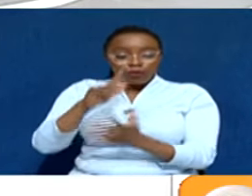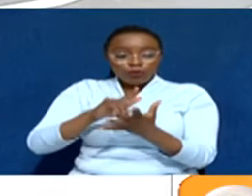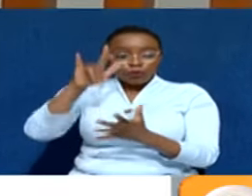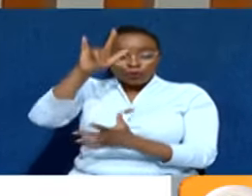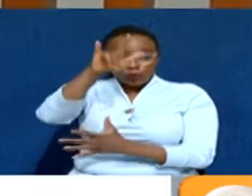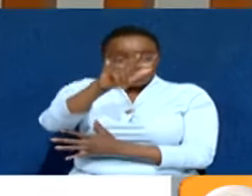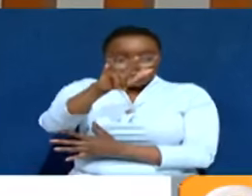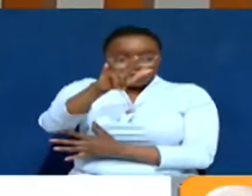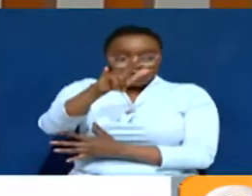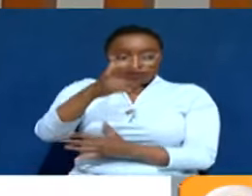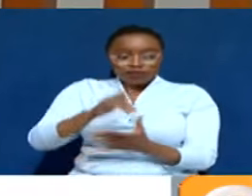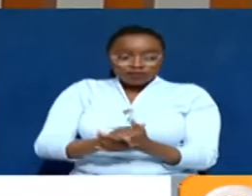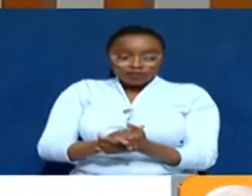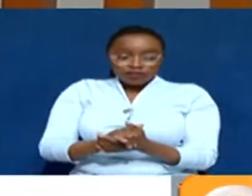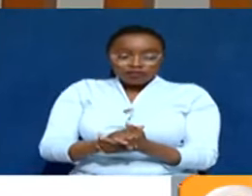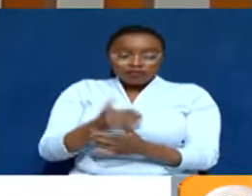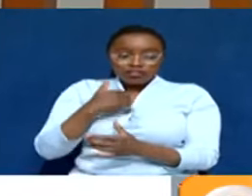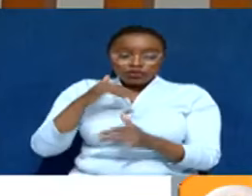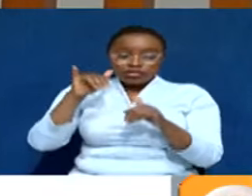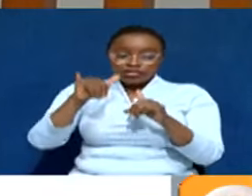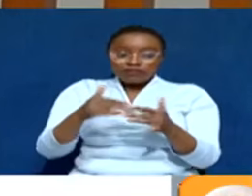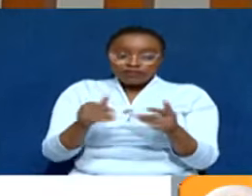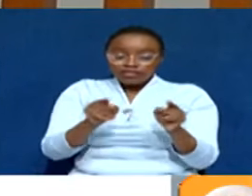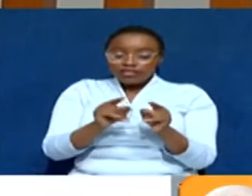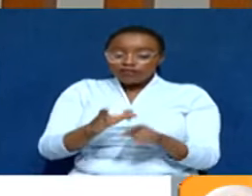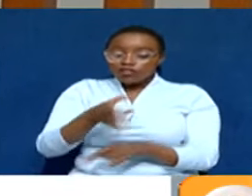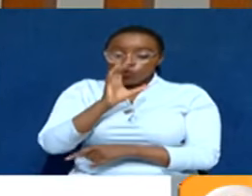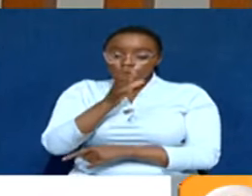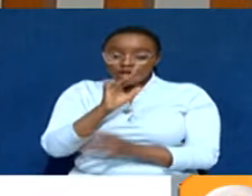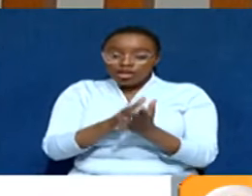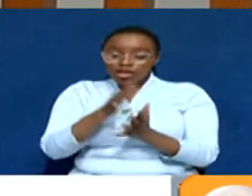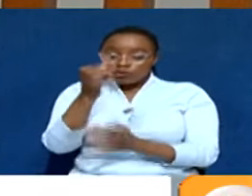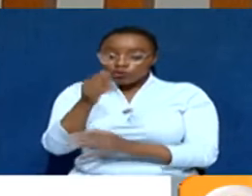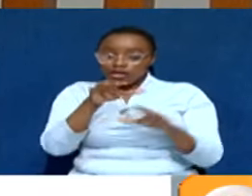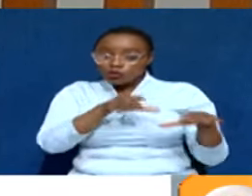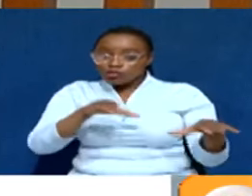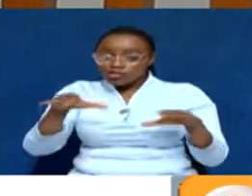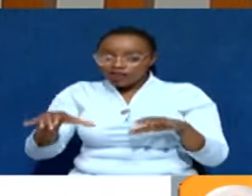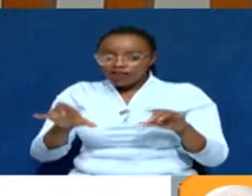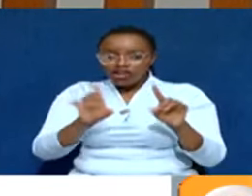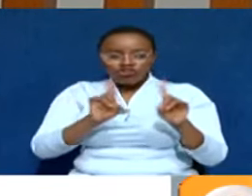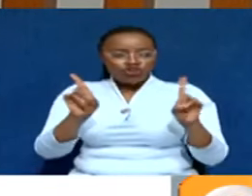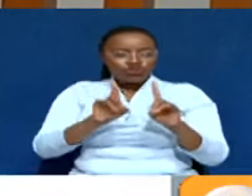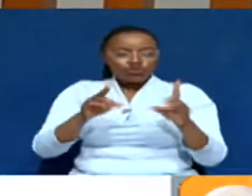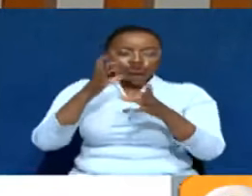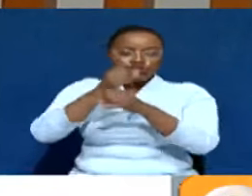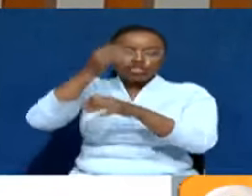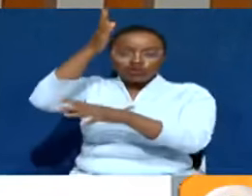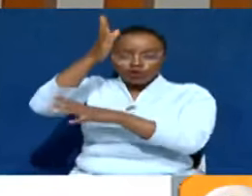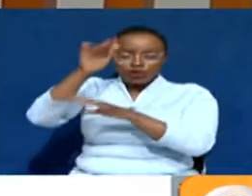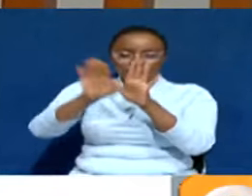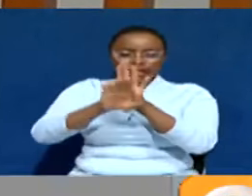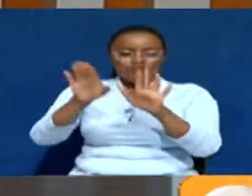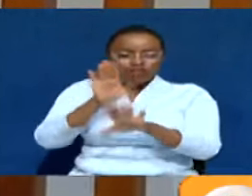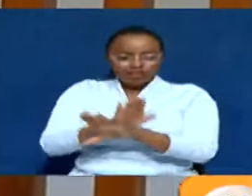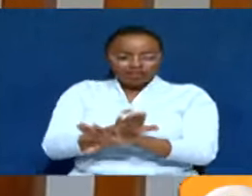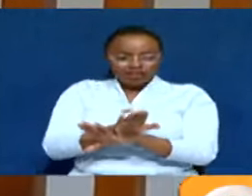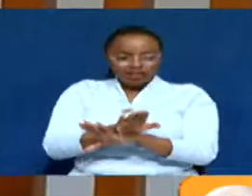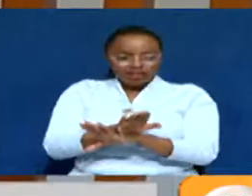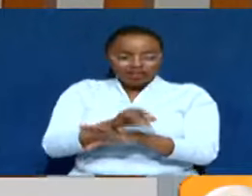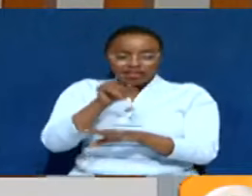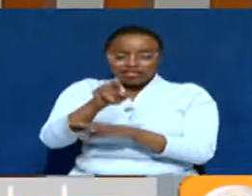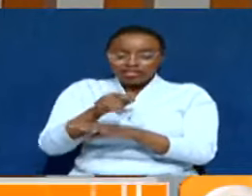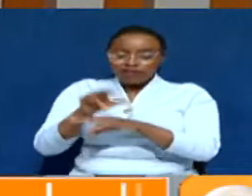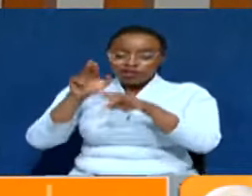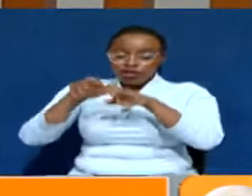go, Jeff, kwa sababu utaka hapo ukunywa maji na ugali. Mm. Trust in God with all your heart and with all your soul. Mm. Do